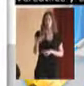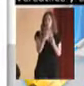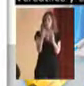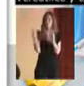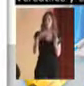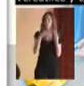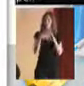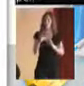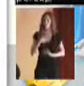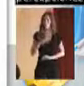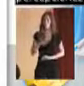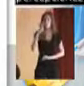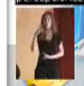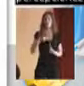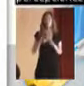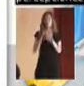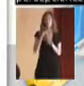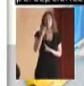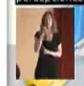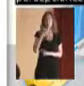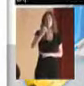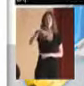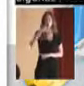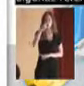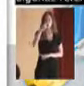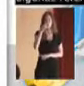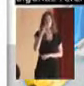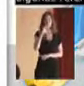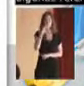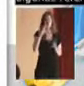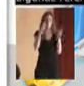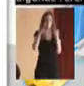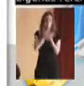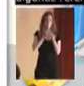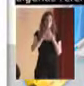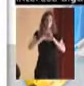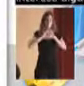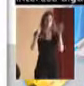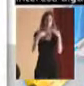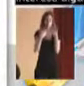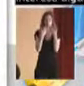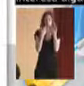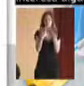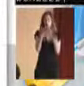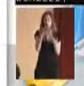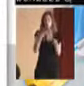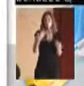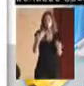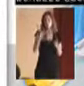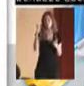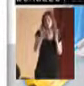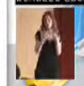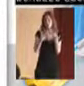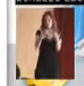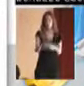multi-resolution algorithms because they make it easier to adapt to the person, and this is some bibliography in case you are interested. And thank you